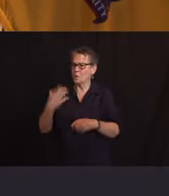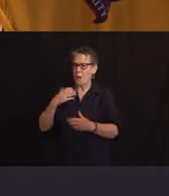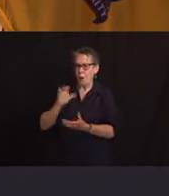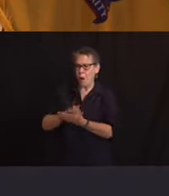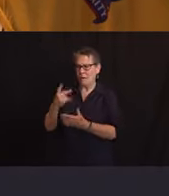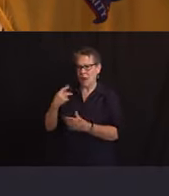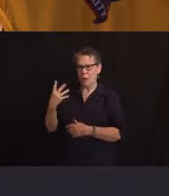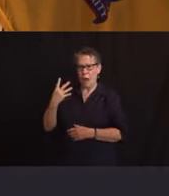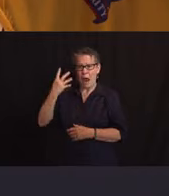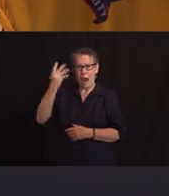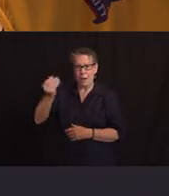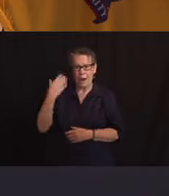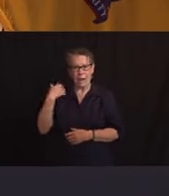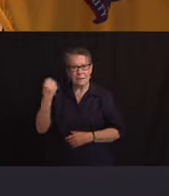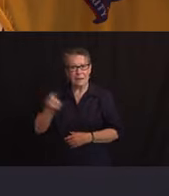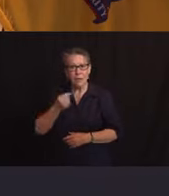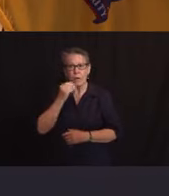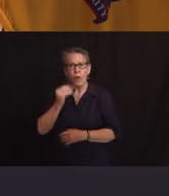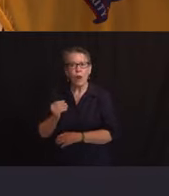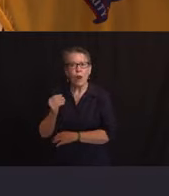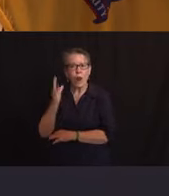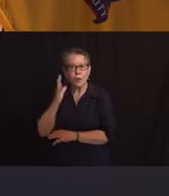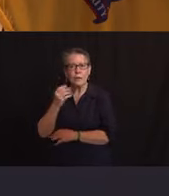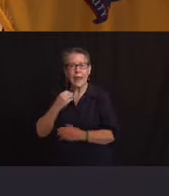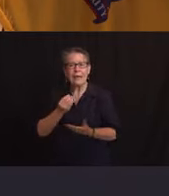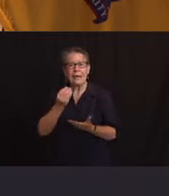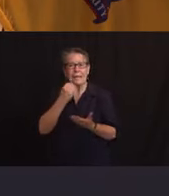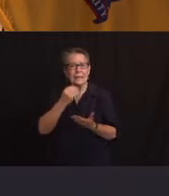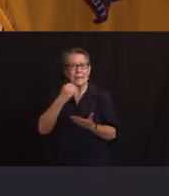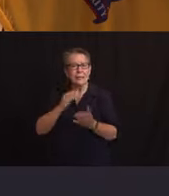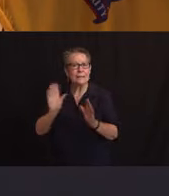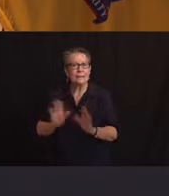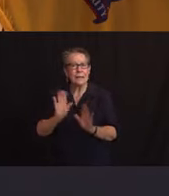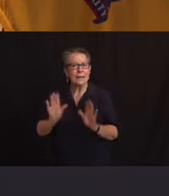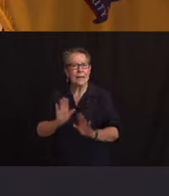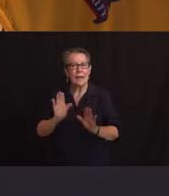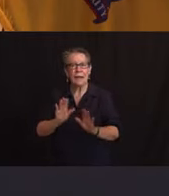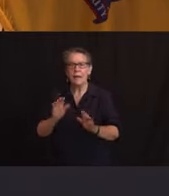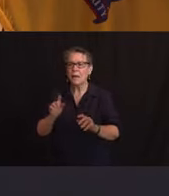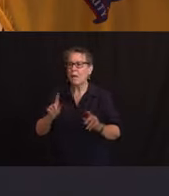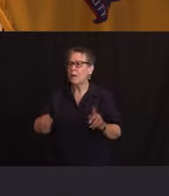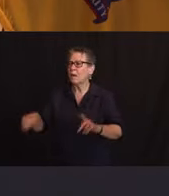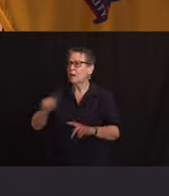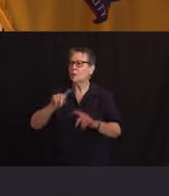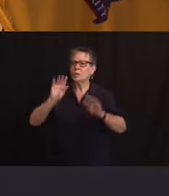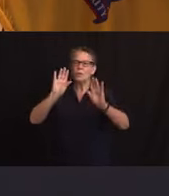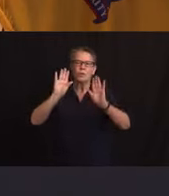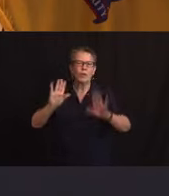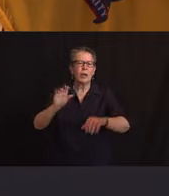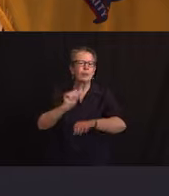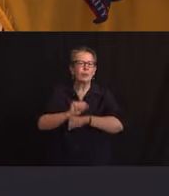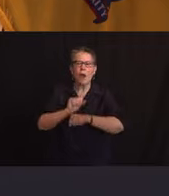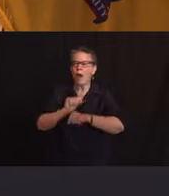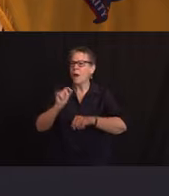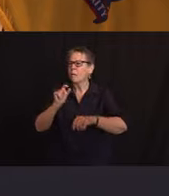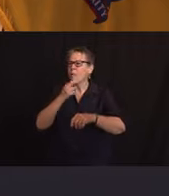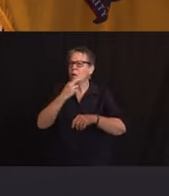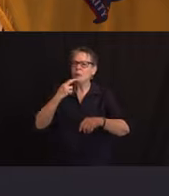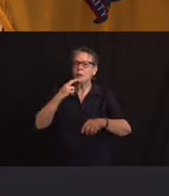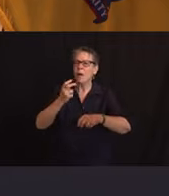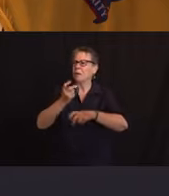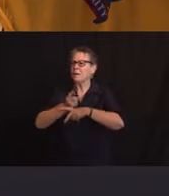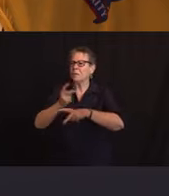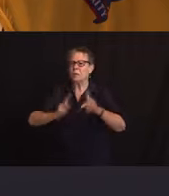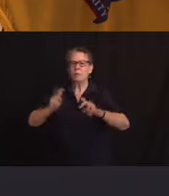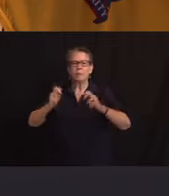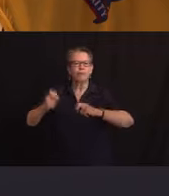on Sunday at 2 different restaurants, and each doing a really good job as an example. So they're examples of folks doing the right